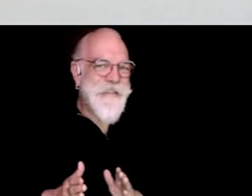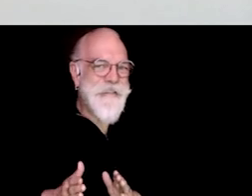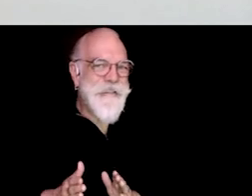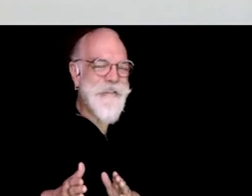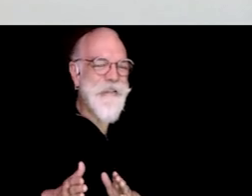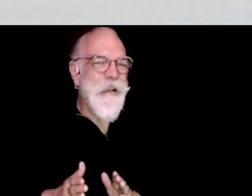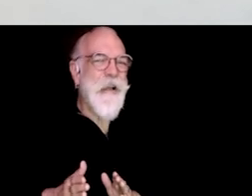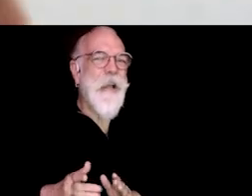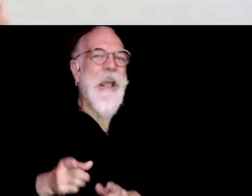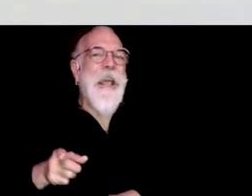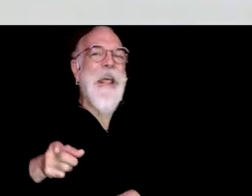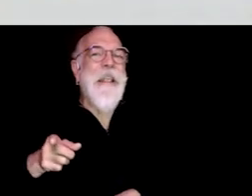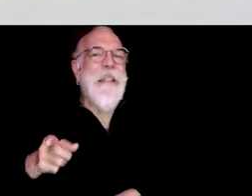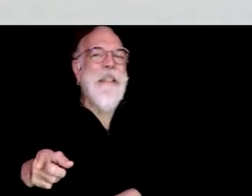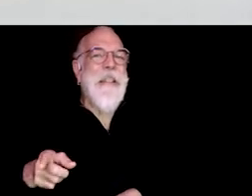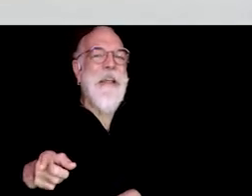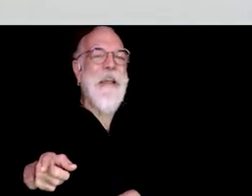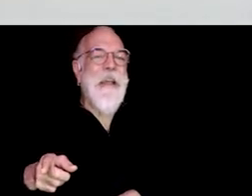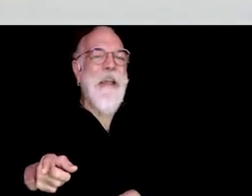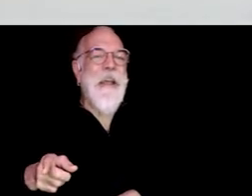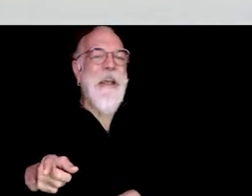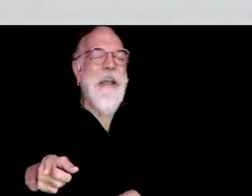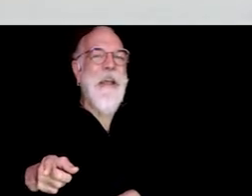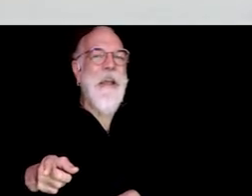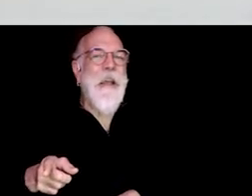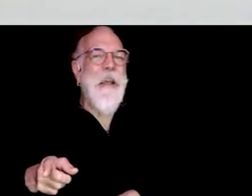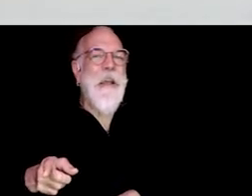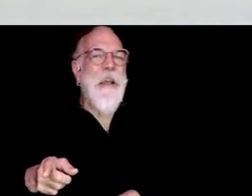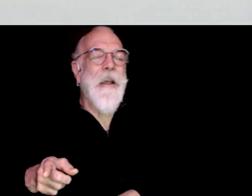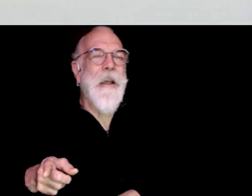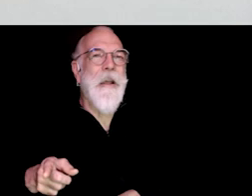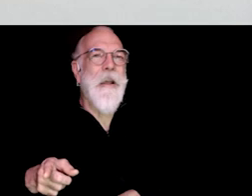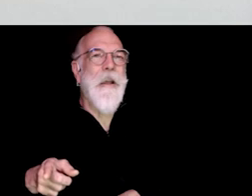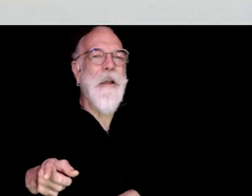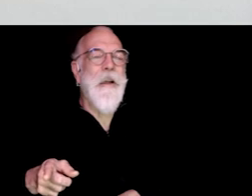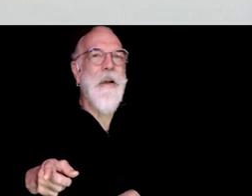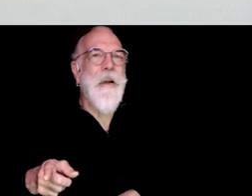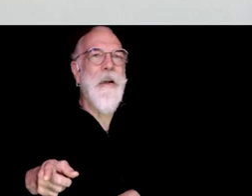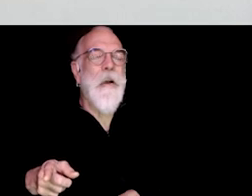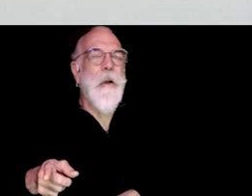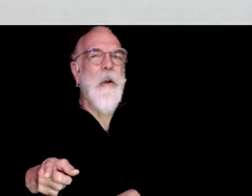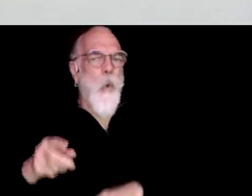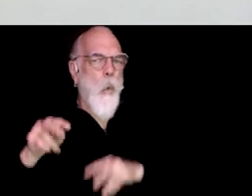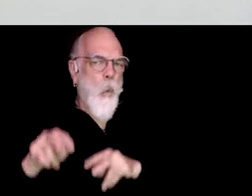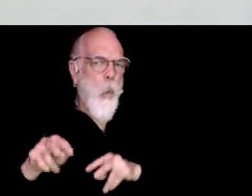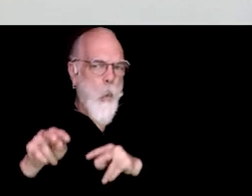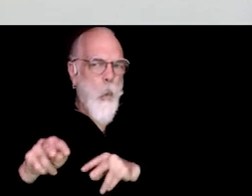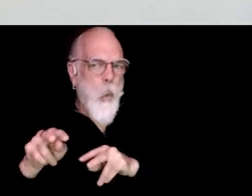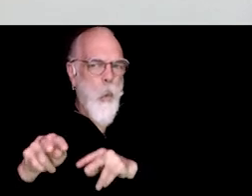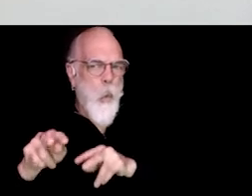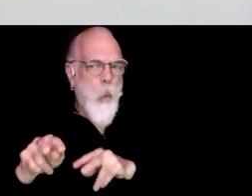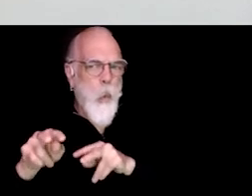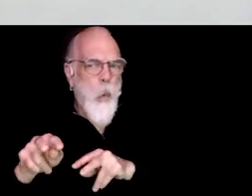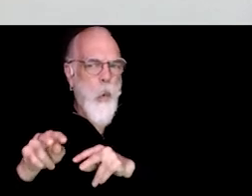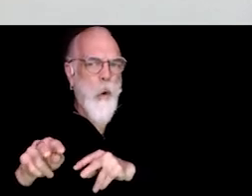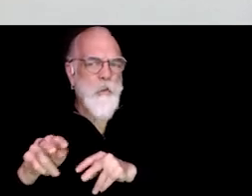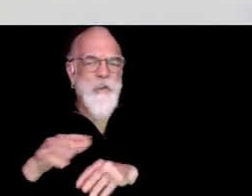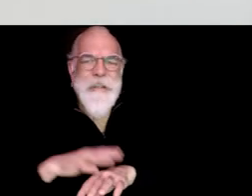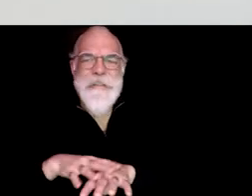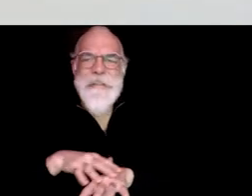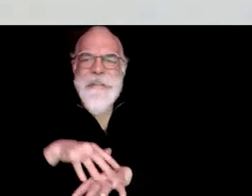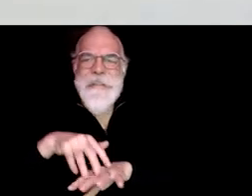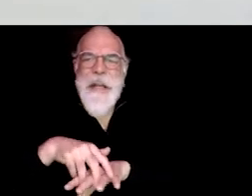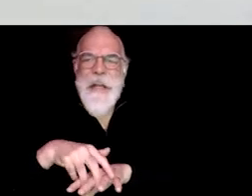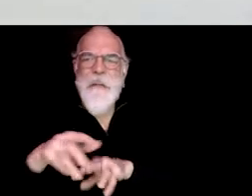was, rather than just, you know, taking into account hundreds of years of Indigenous observations of the ants,